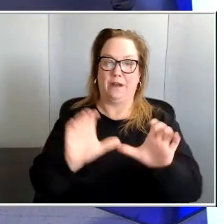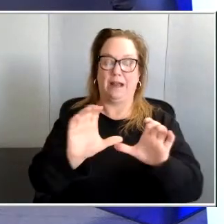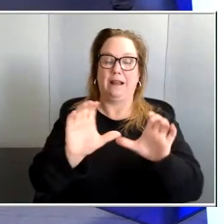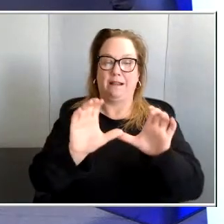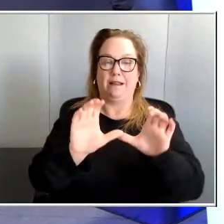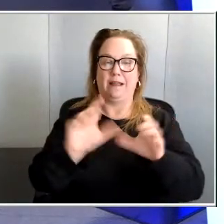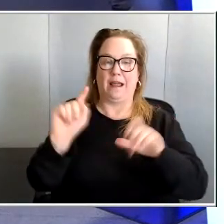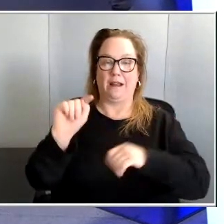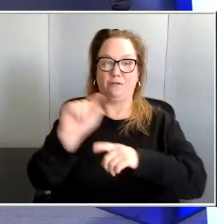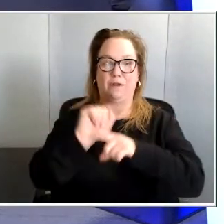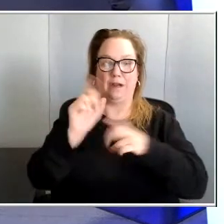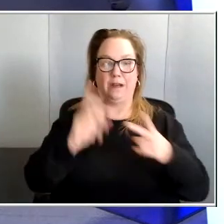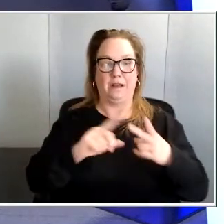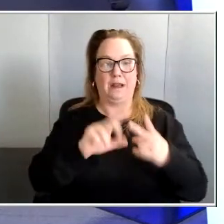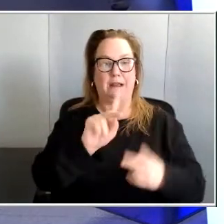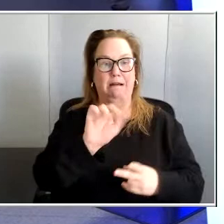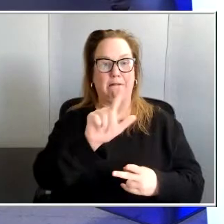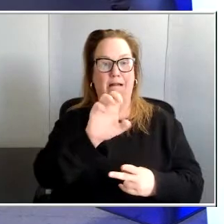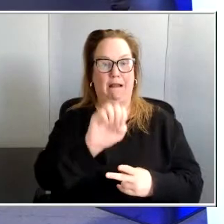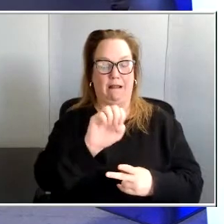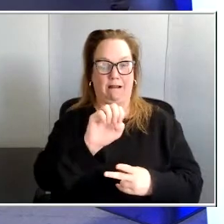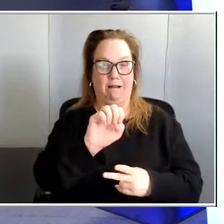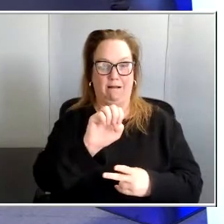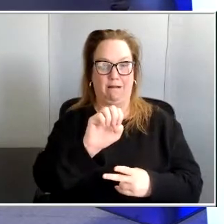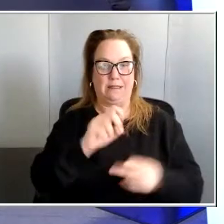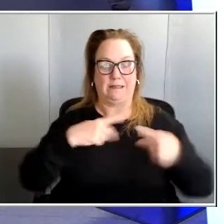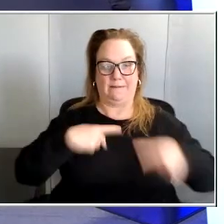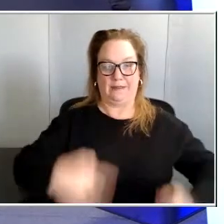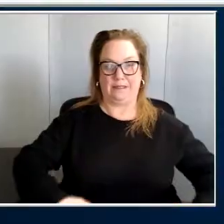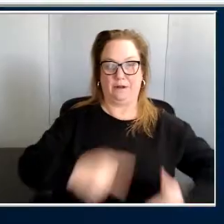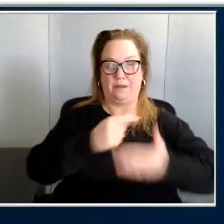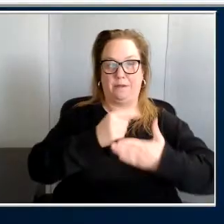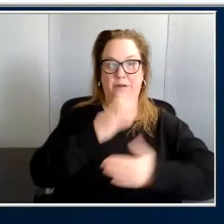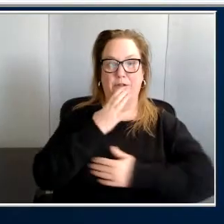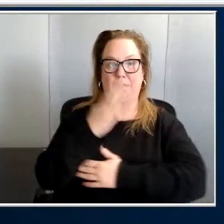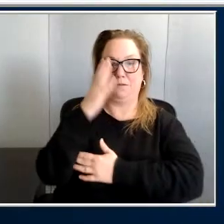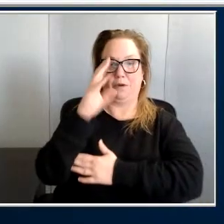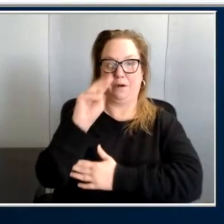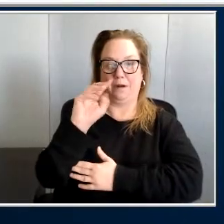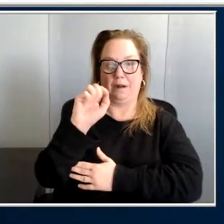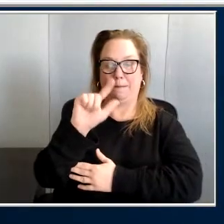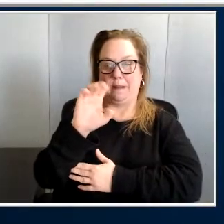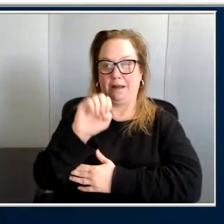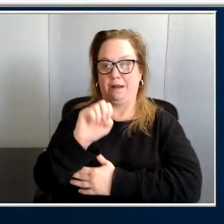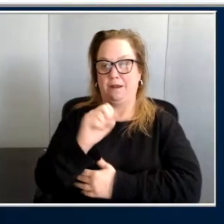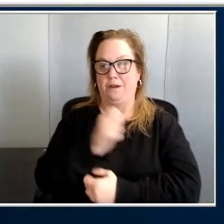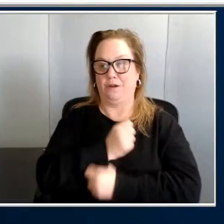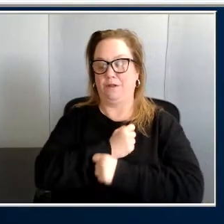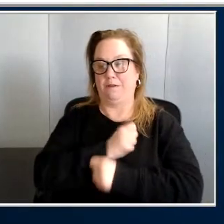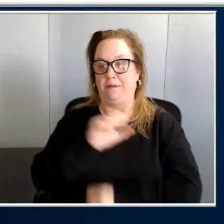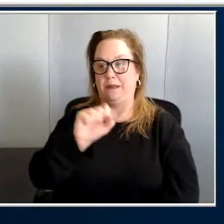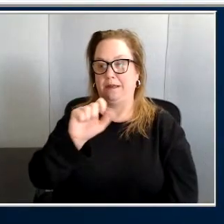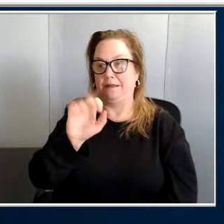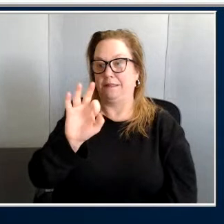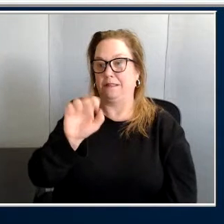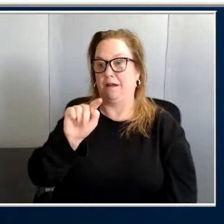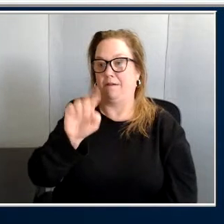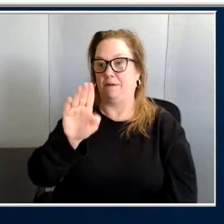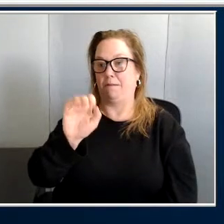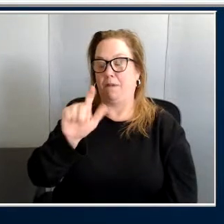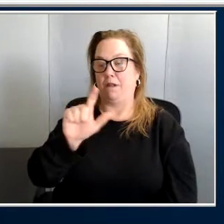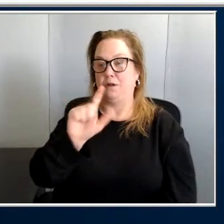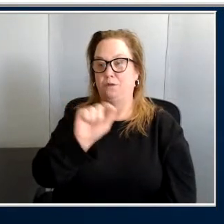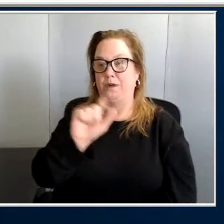Good morning to you both. Good morning. Good morning. Maggie, you love playing softball, but in August 2020, you got hurt playing a